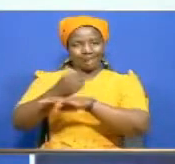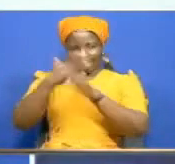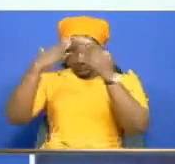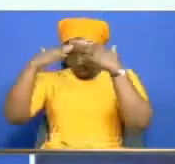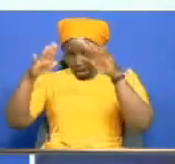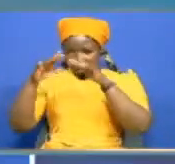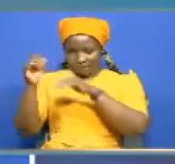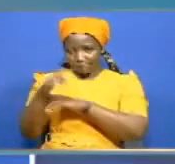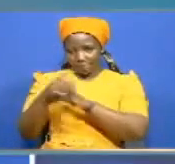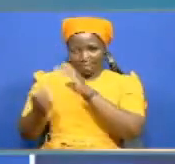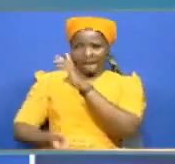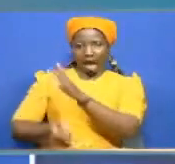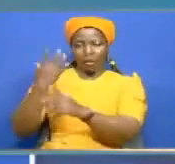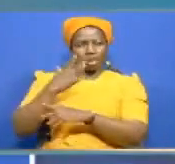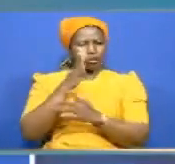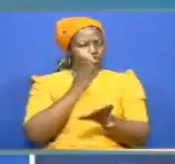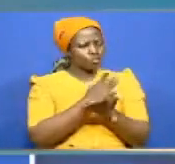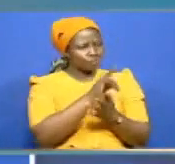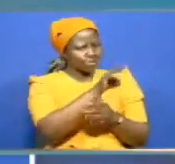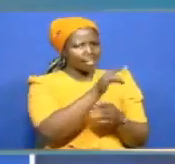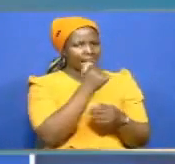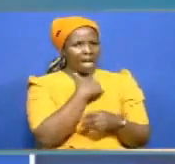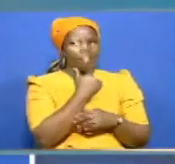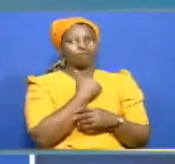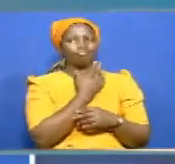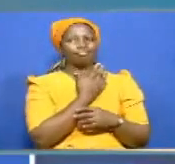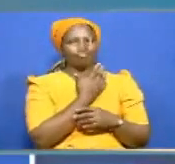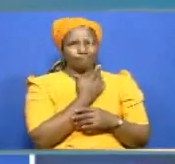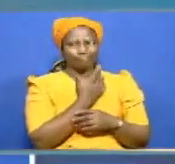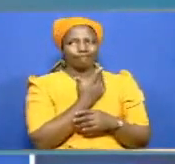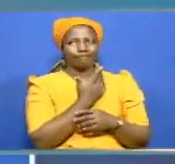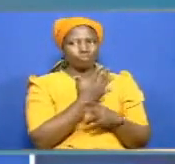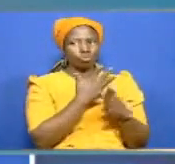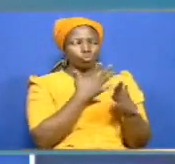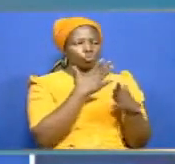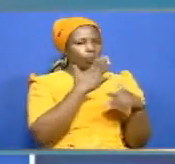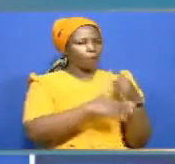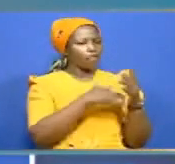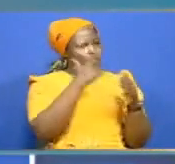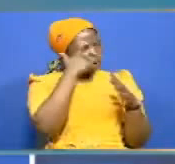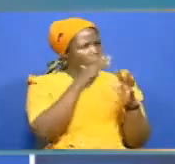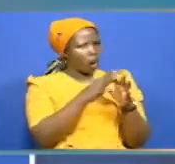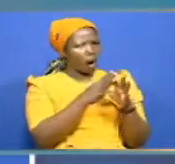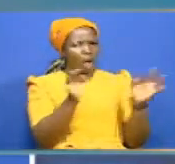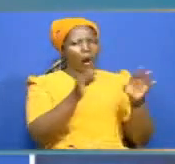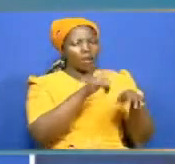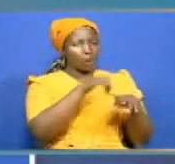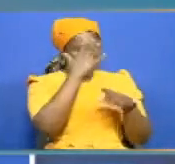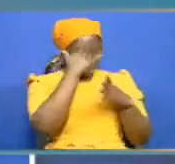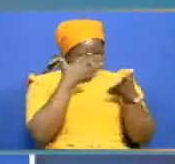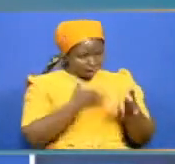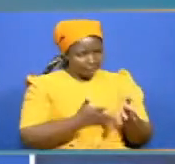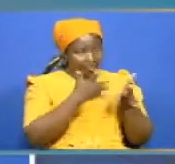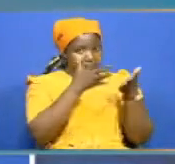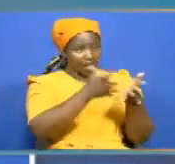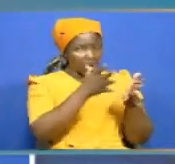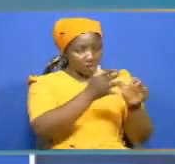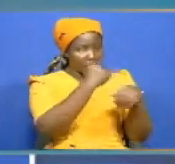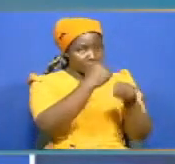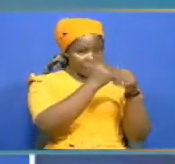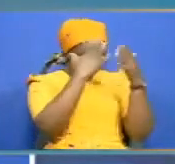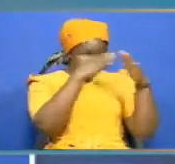really taken a backstage for quite some time because the country is currently speaking and raising awareness